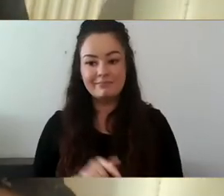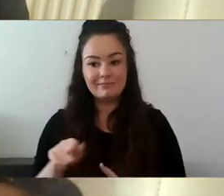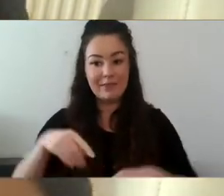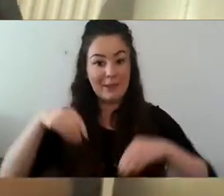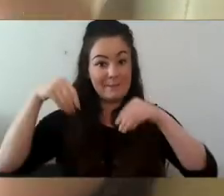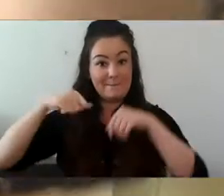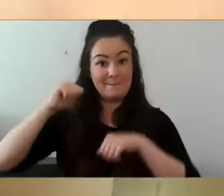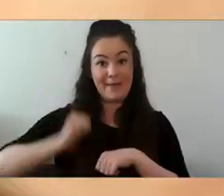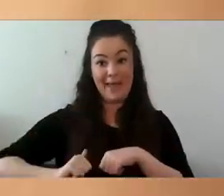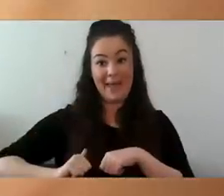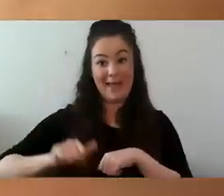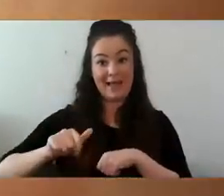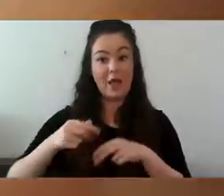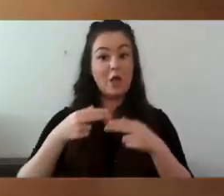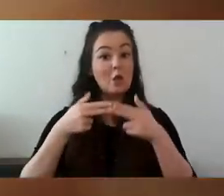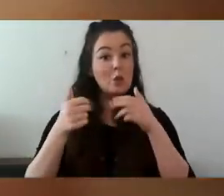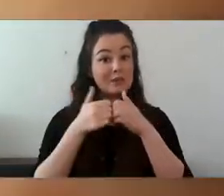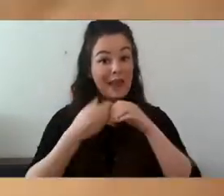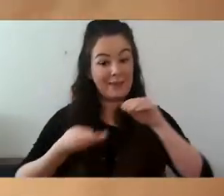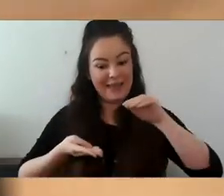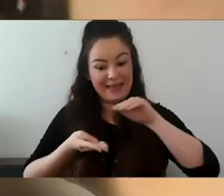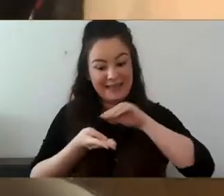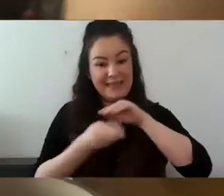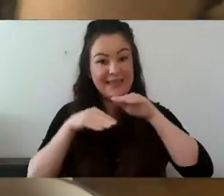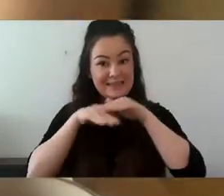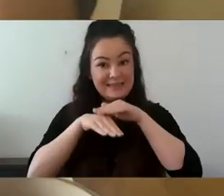flat and my newspaper inside.